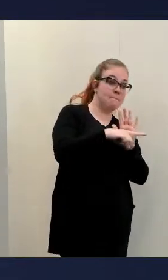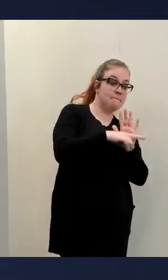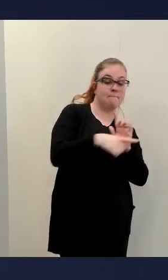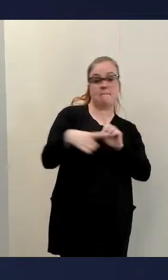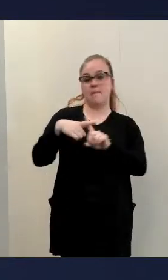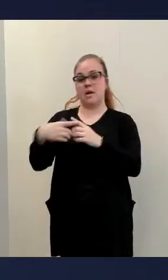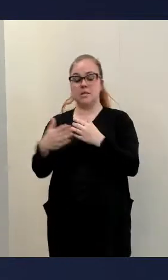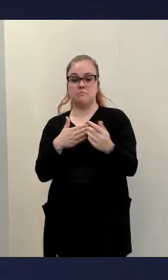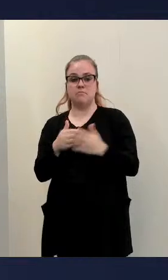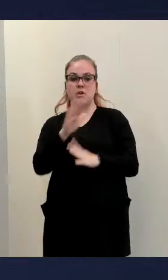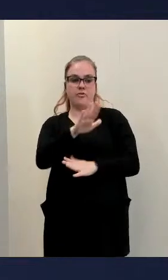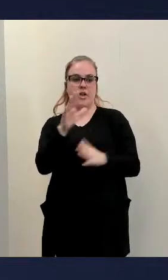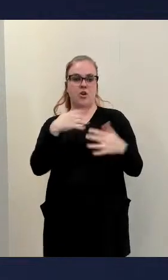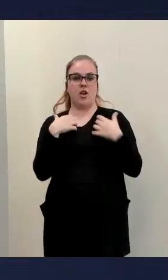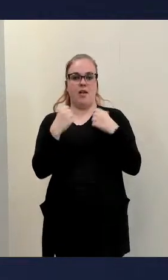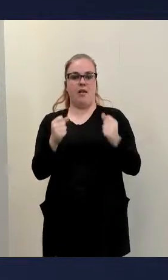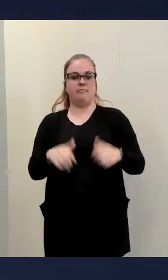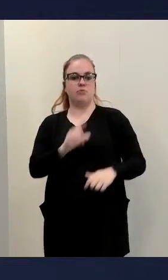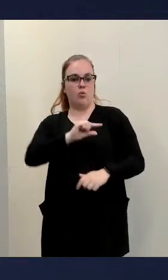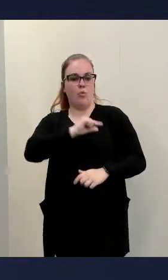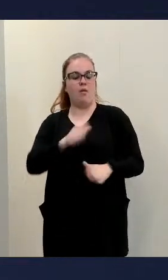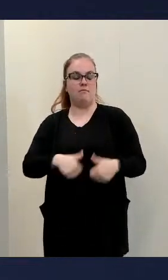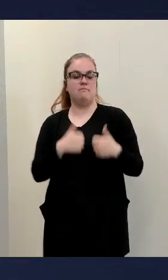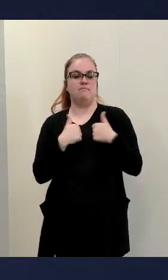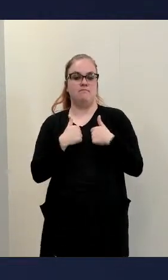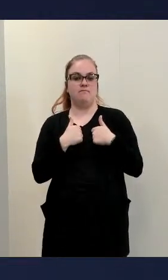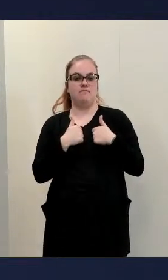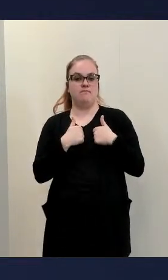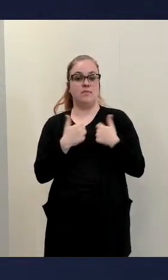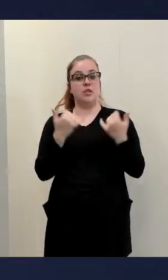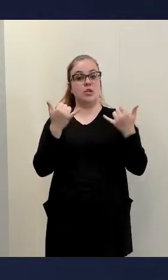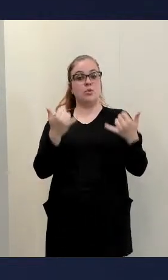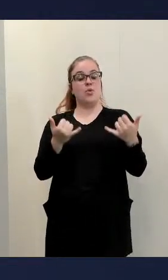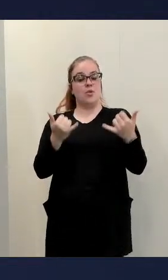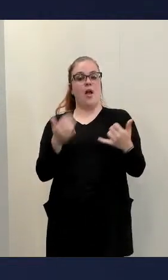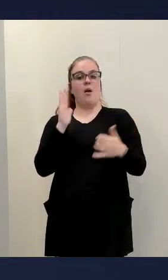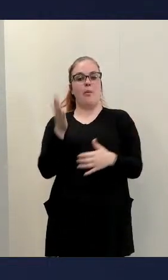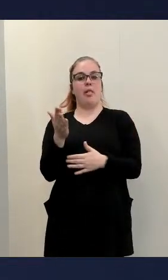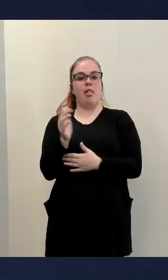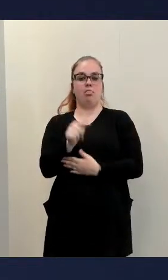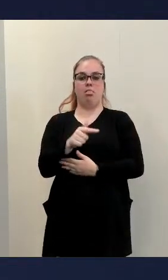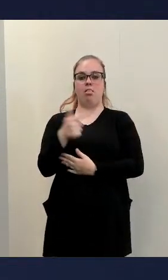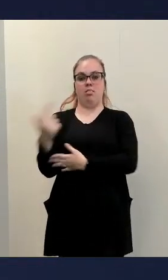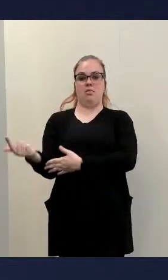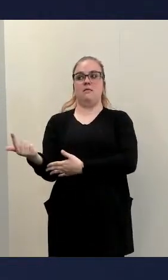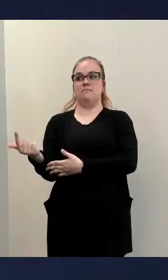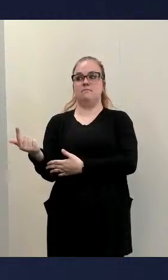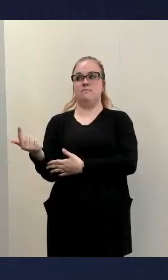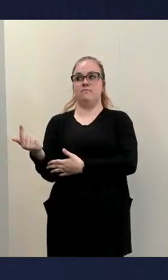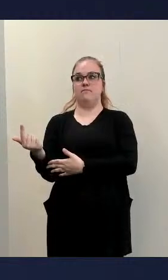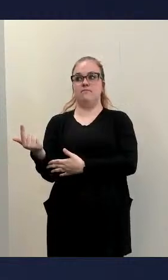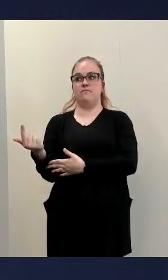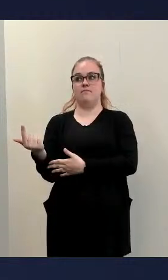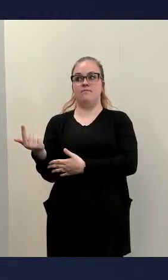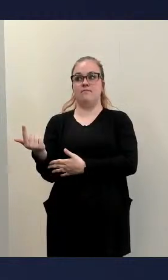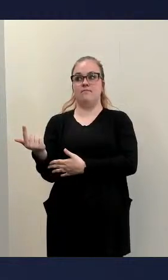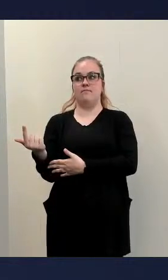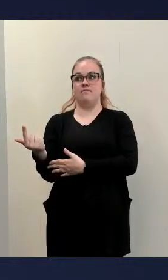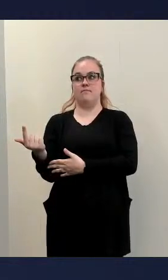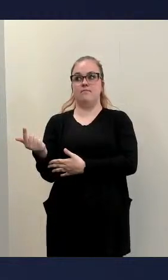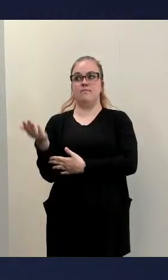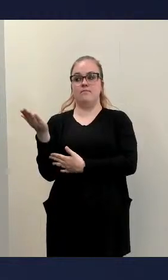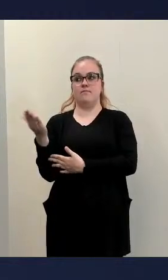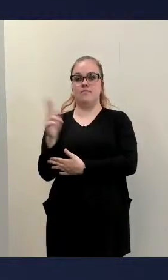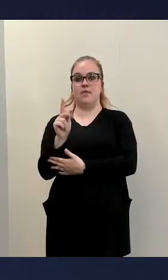negative, on their health and quality of life. So with that, I'm going to turn over this press conference